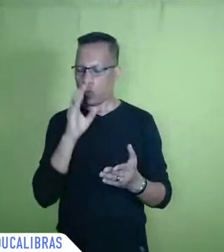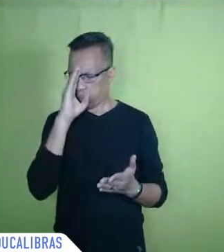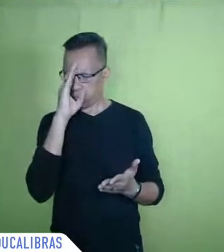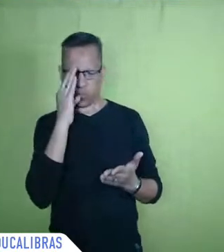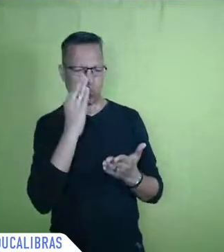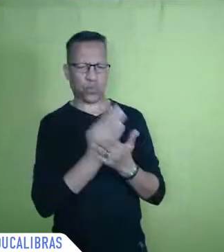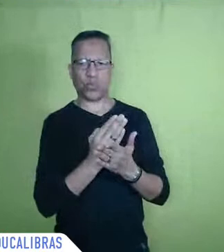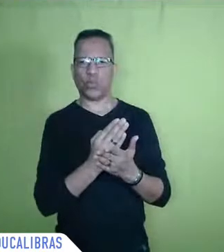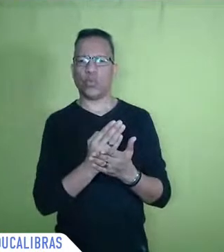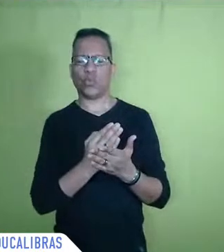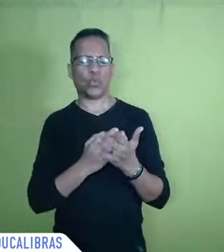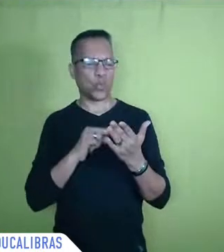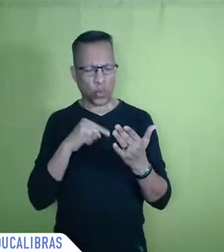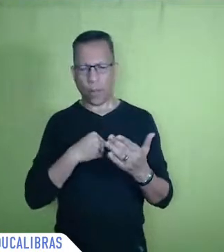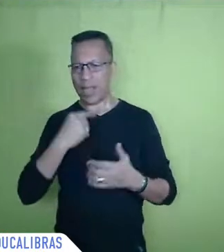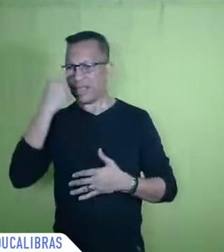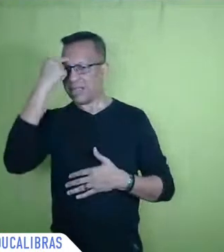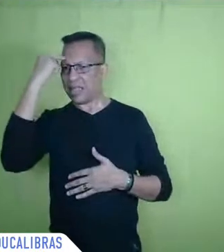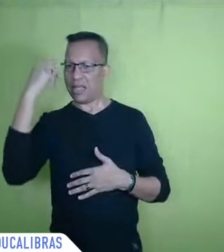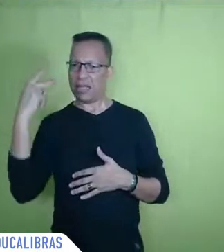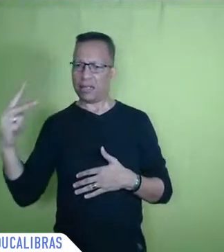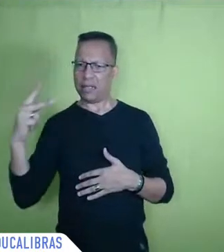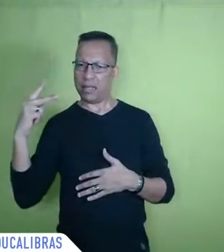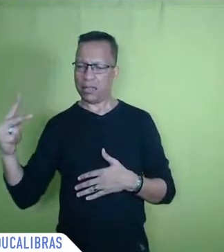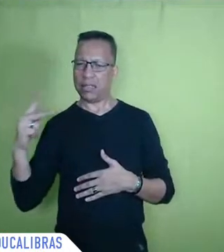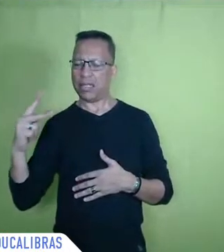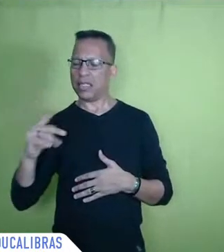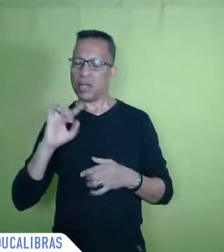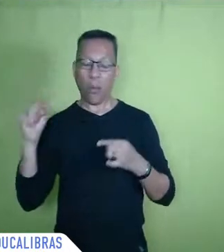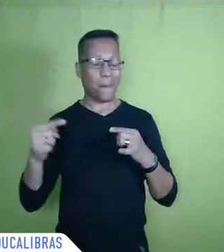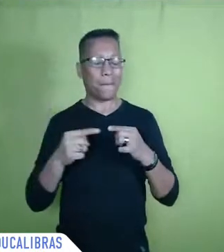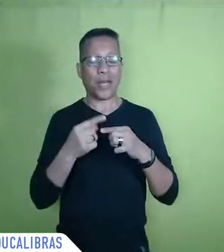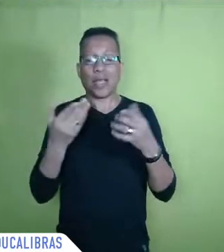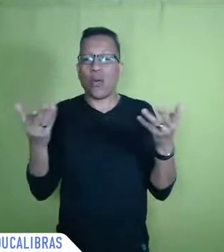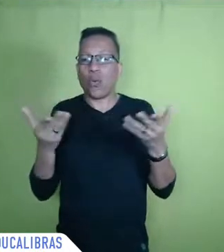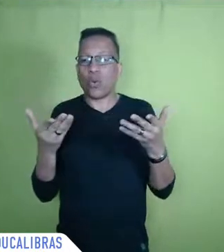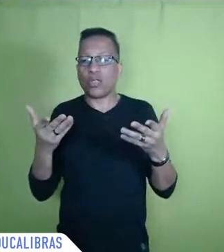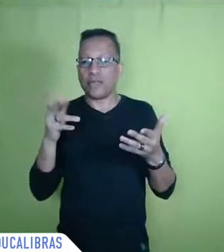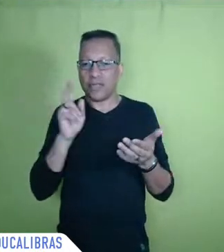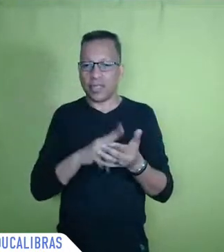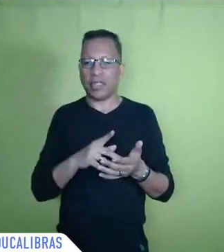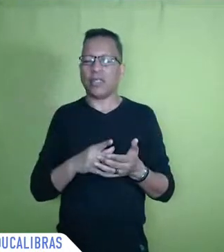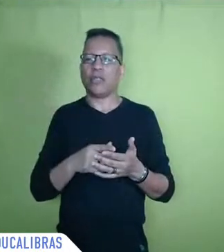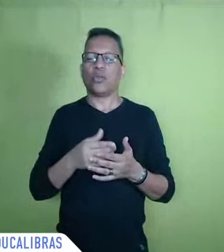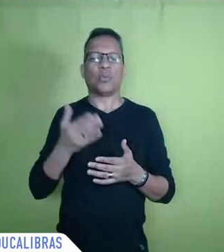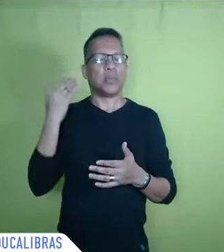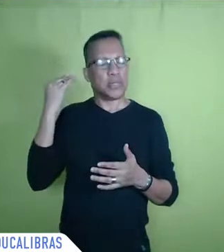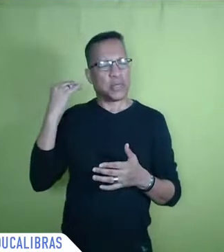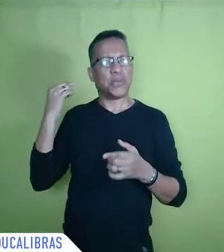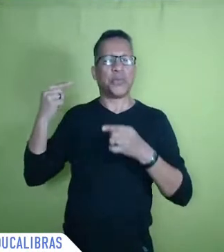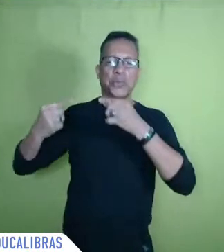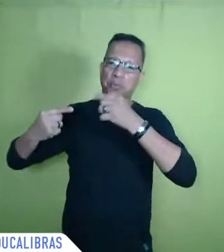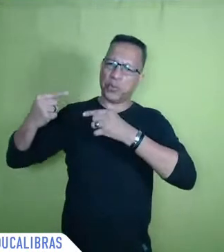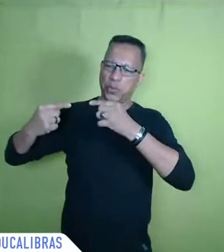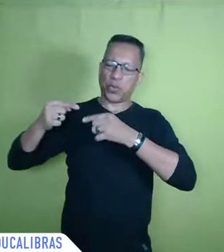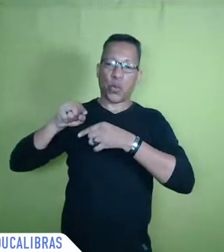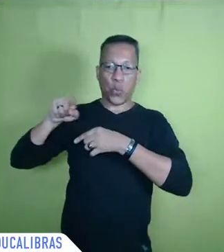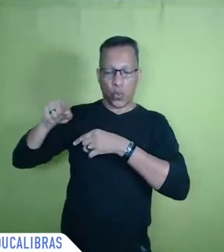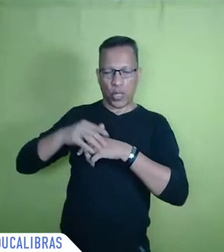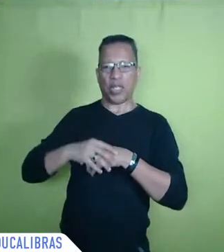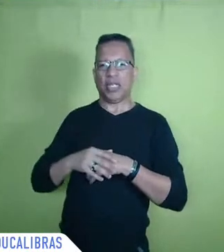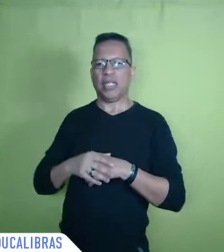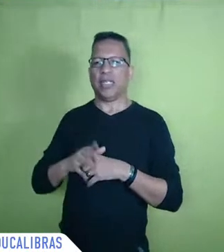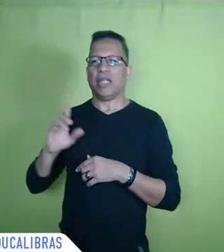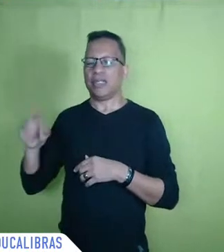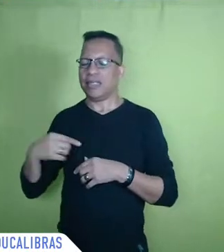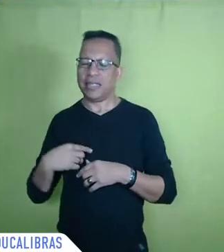with. So he'll hold on to his beliefs that have nothing to